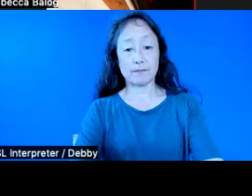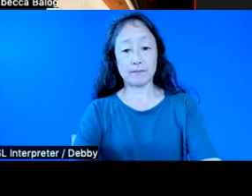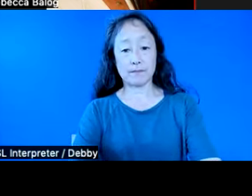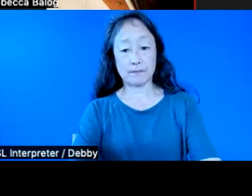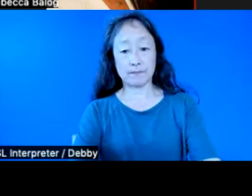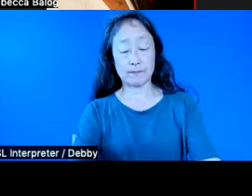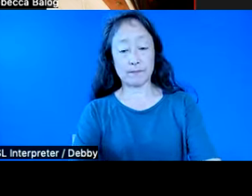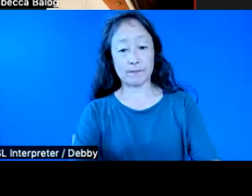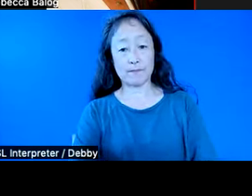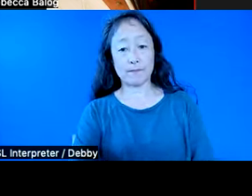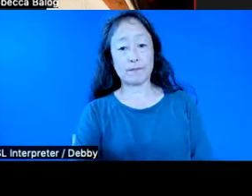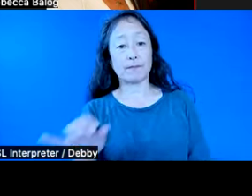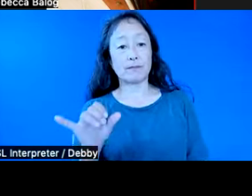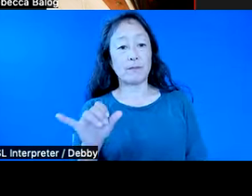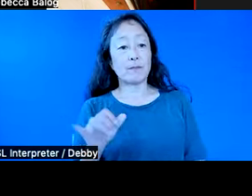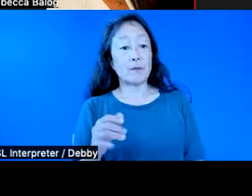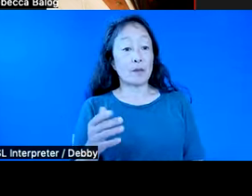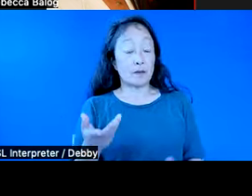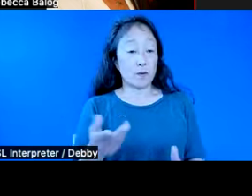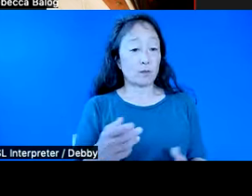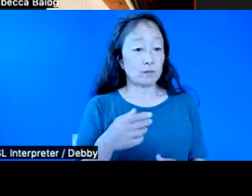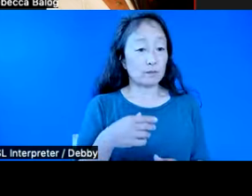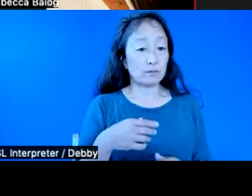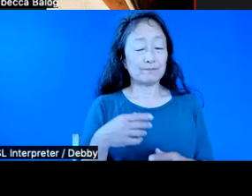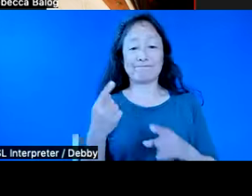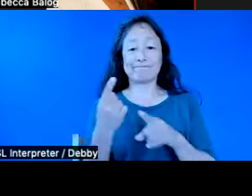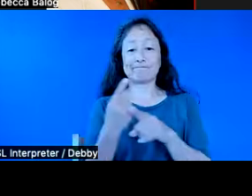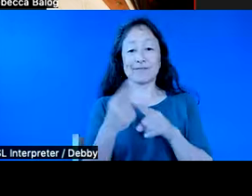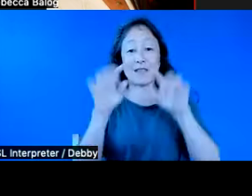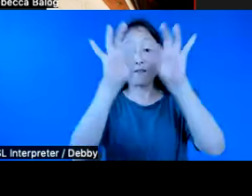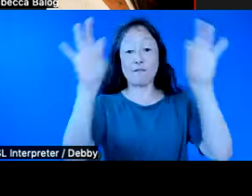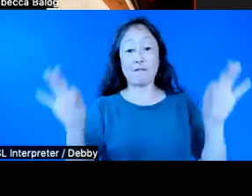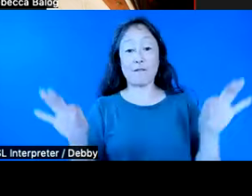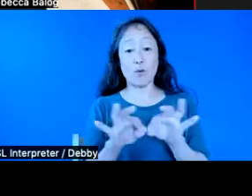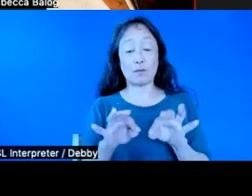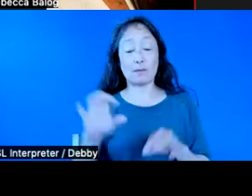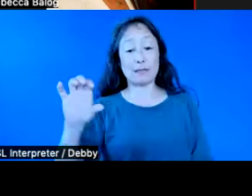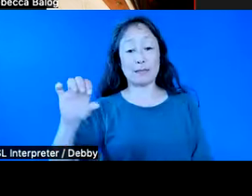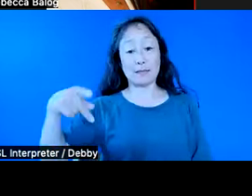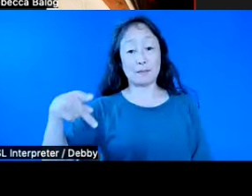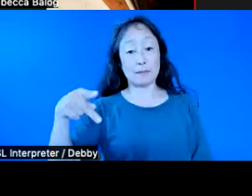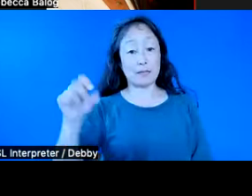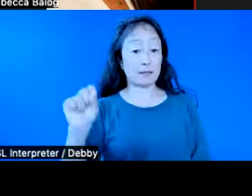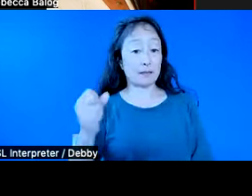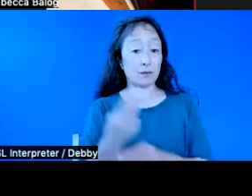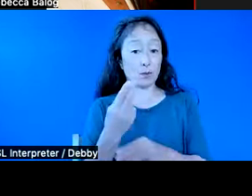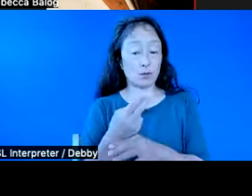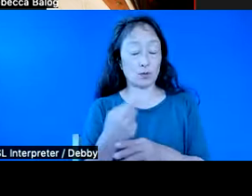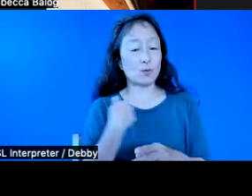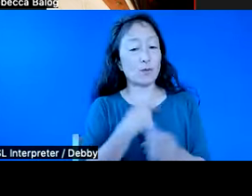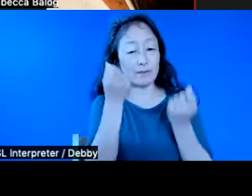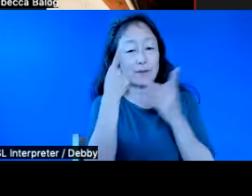Okay, so here, typical form used by Child Protective Services, and we know what this means in Indian